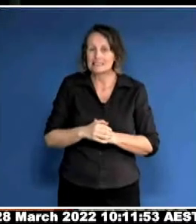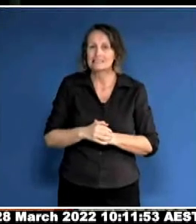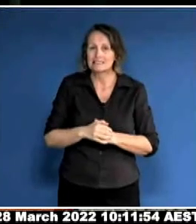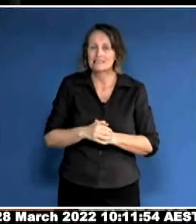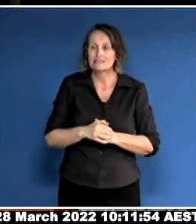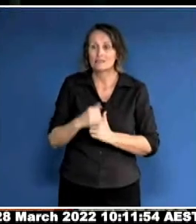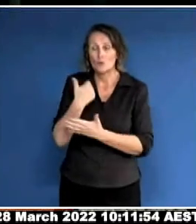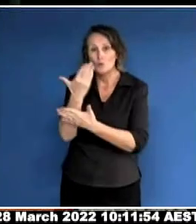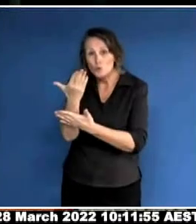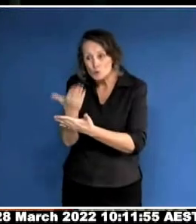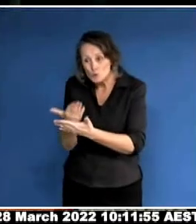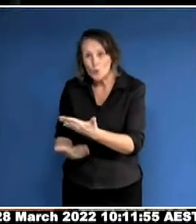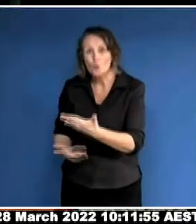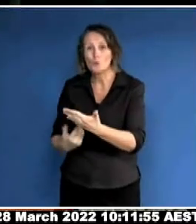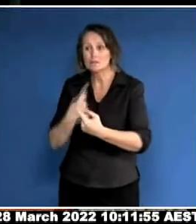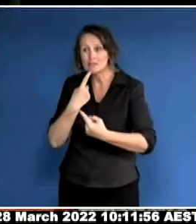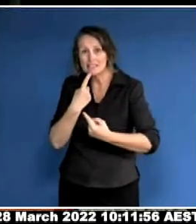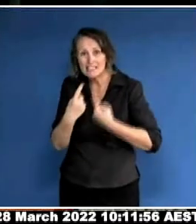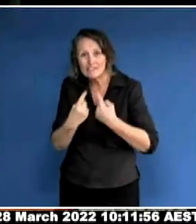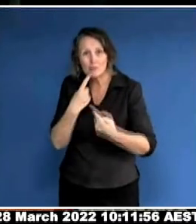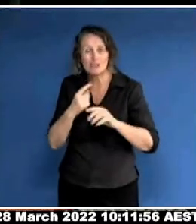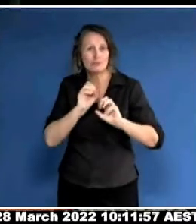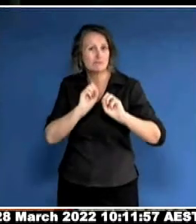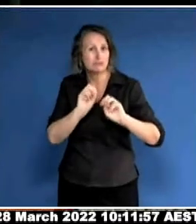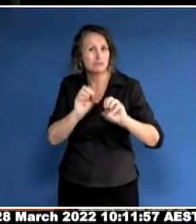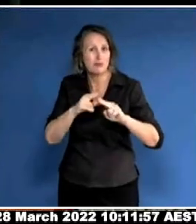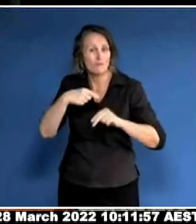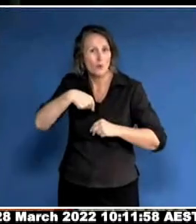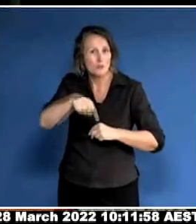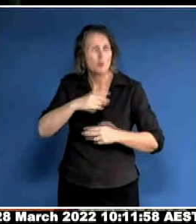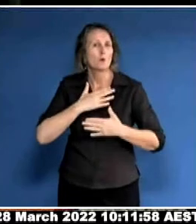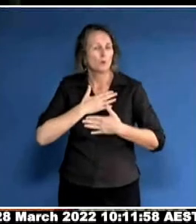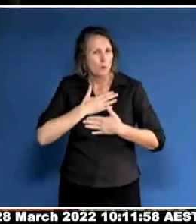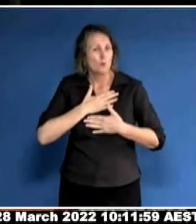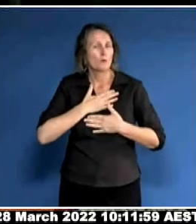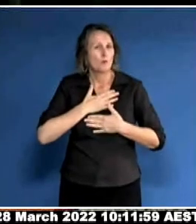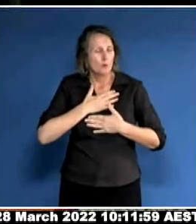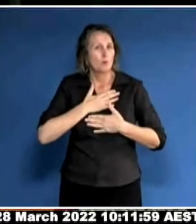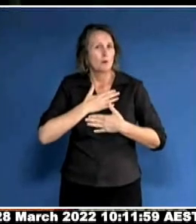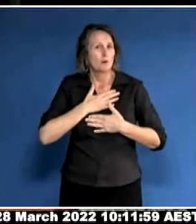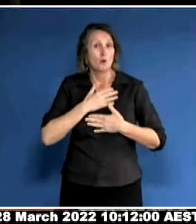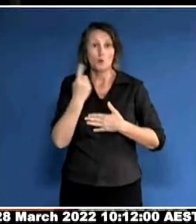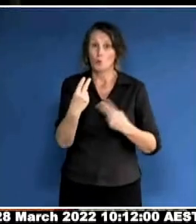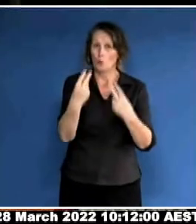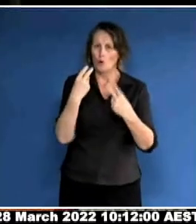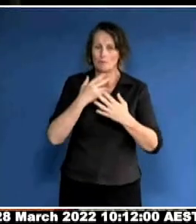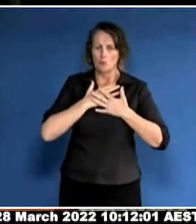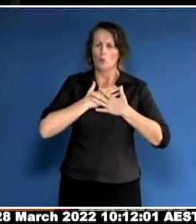that will be heard over the course of this week may be very distressing to people following the